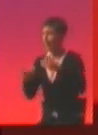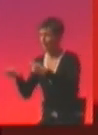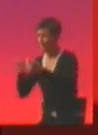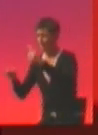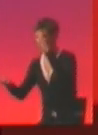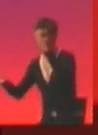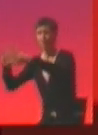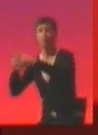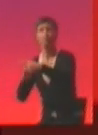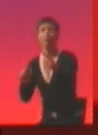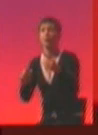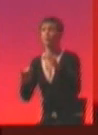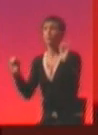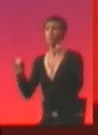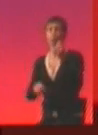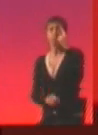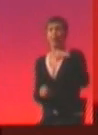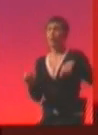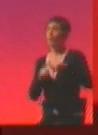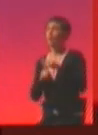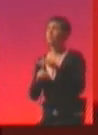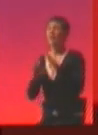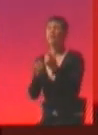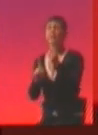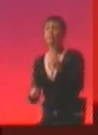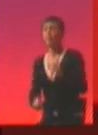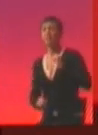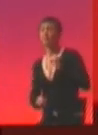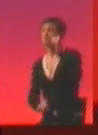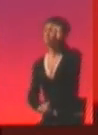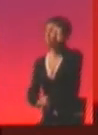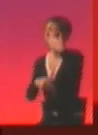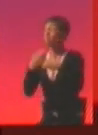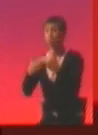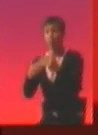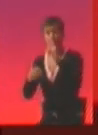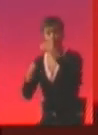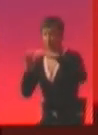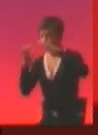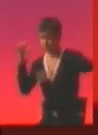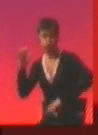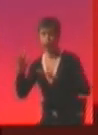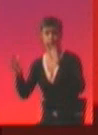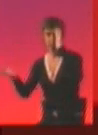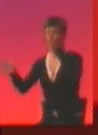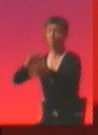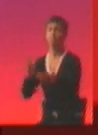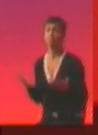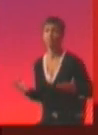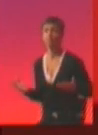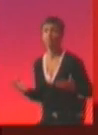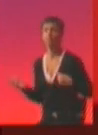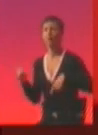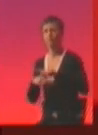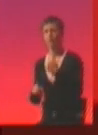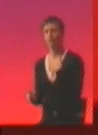and the terrifying realization that the things that people took for granted might all come crashing down. But we